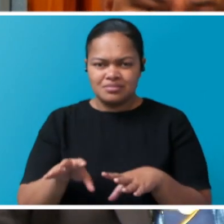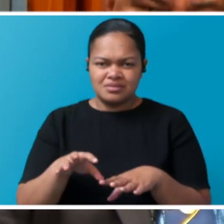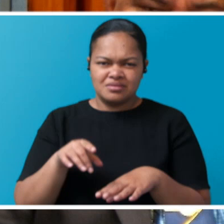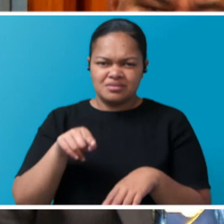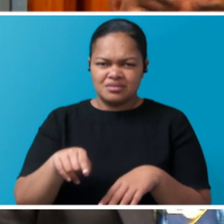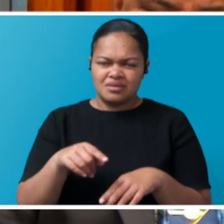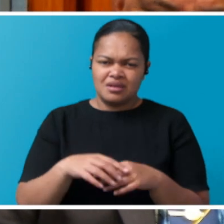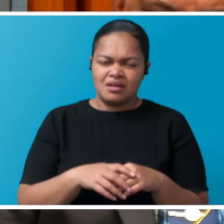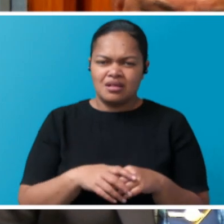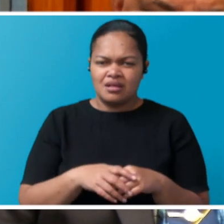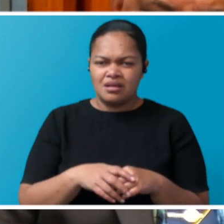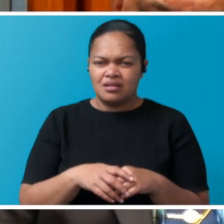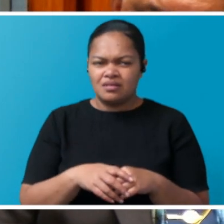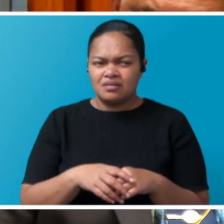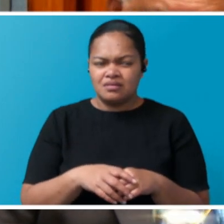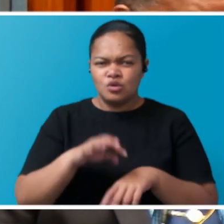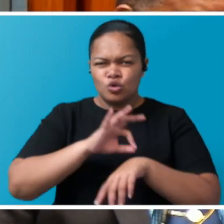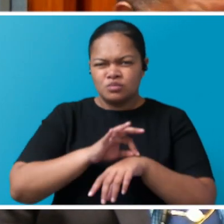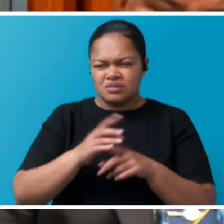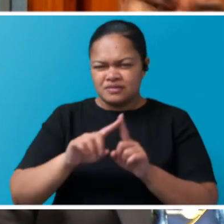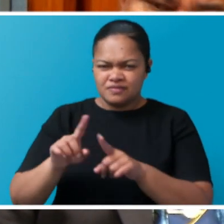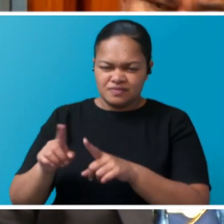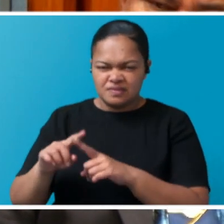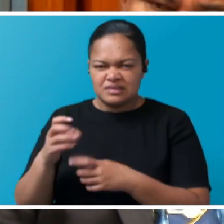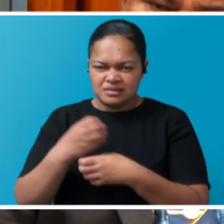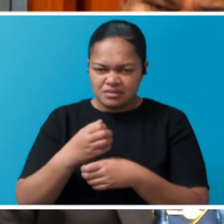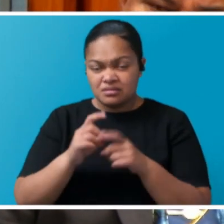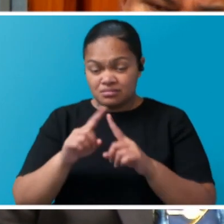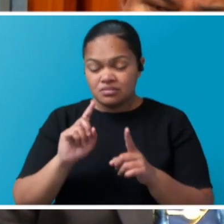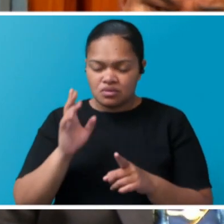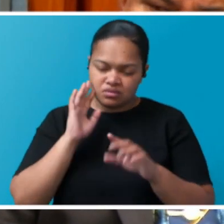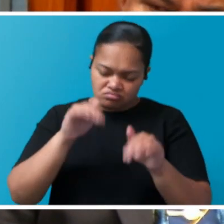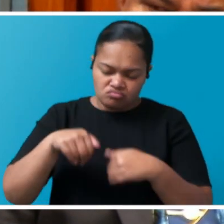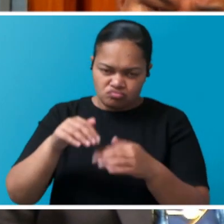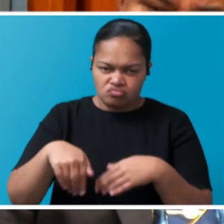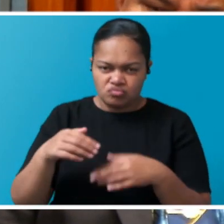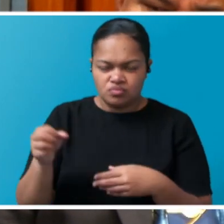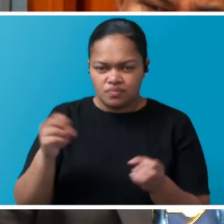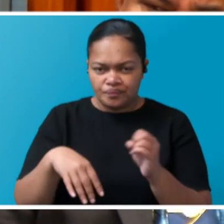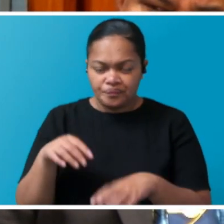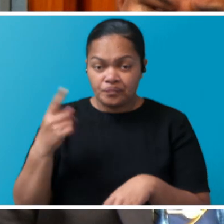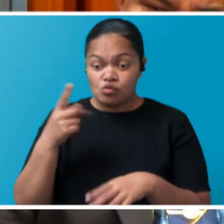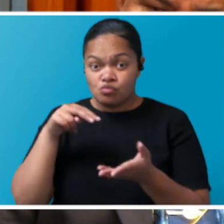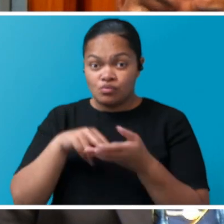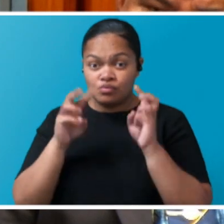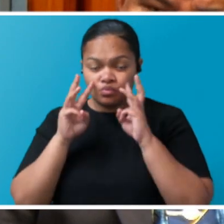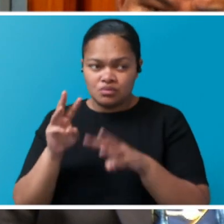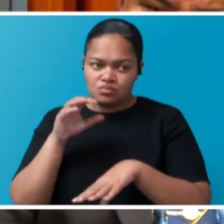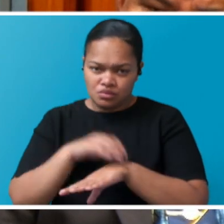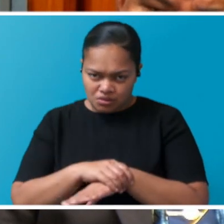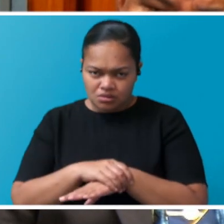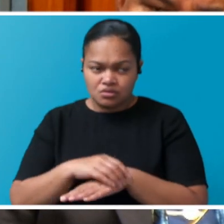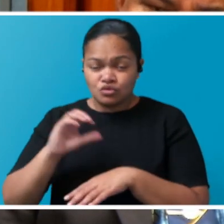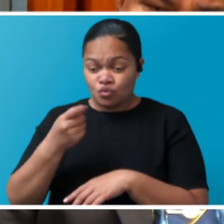of hazardous waste, a designated special waste cell has been established in the middle of the dump. This area